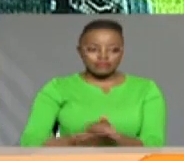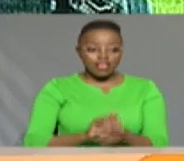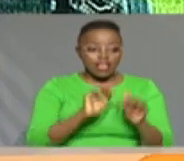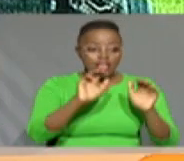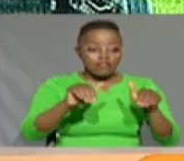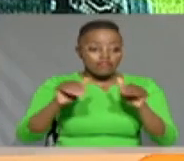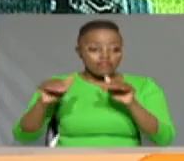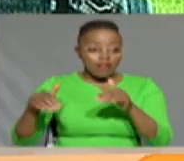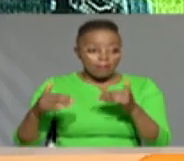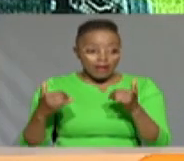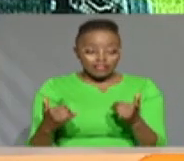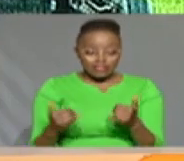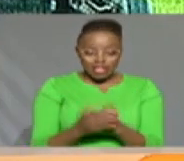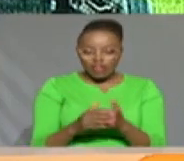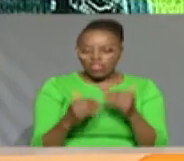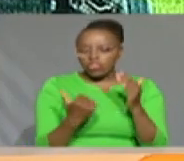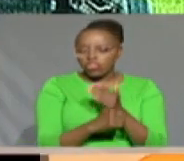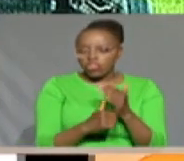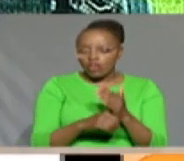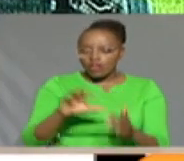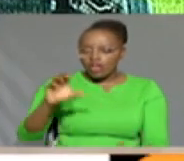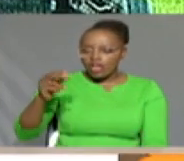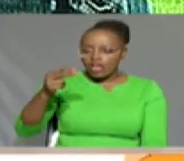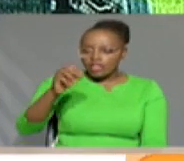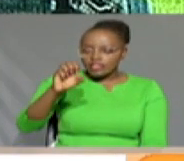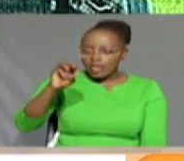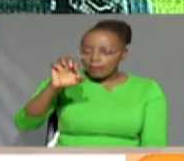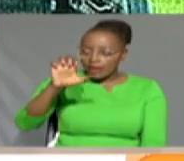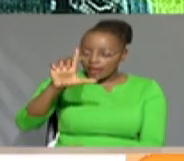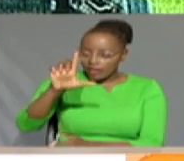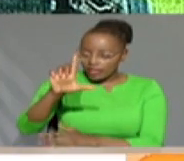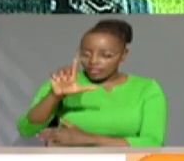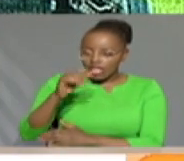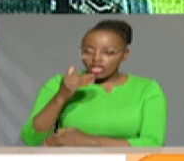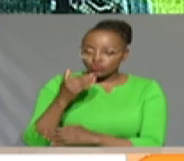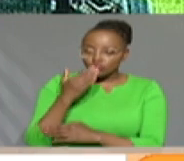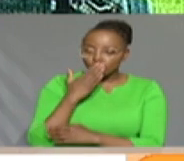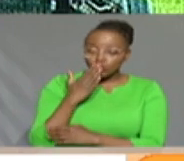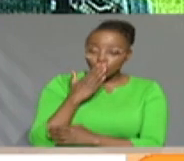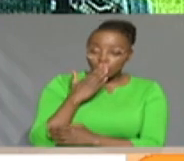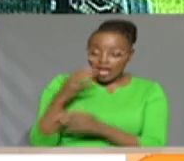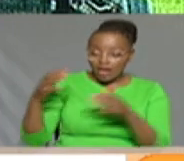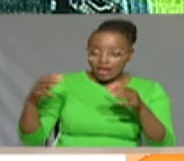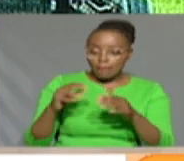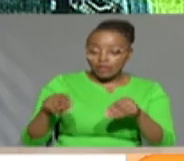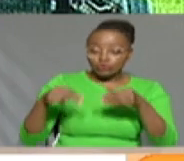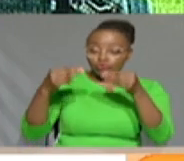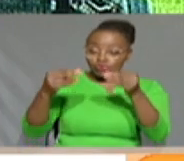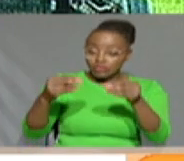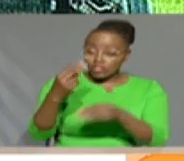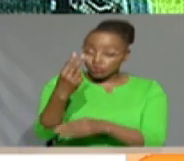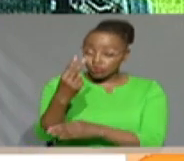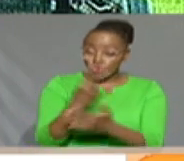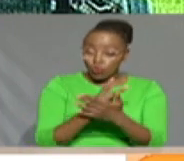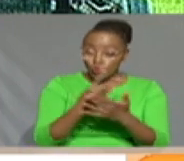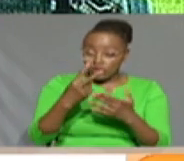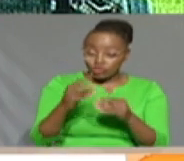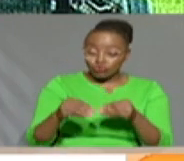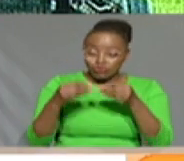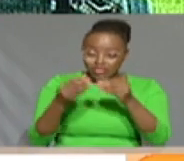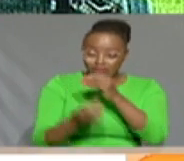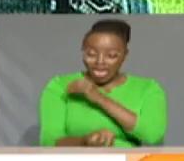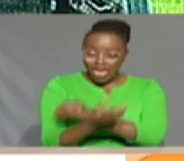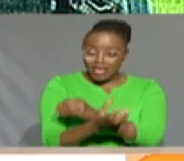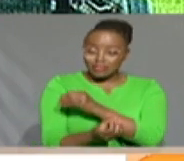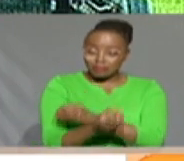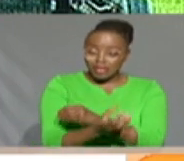Farmers attached to the troubled Chemelil sugar factory have given local leaders a two-week ultimatum to issue an explanation